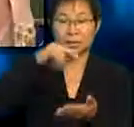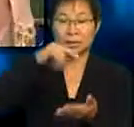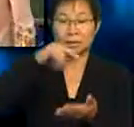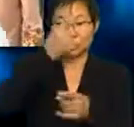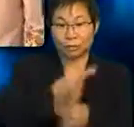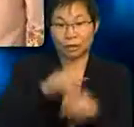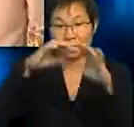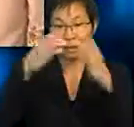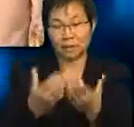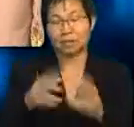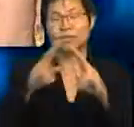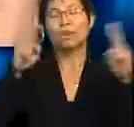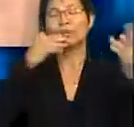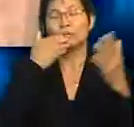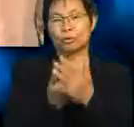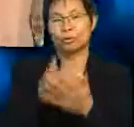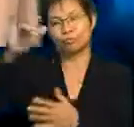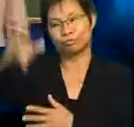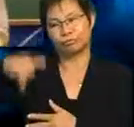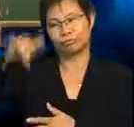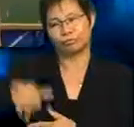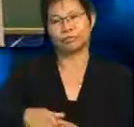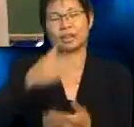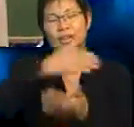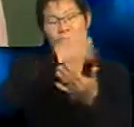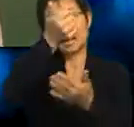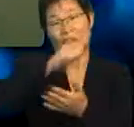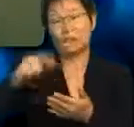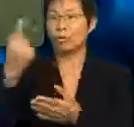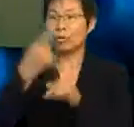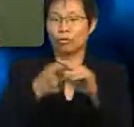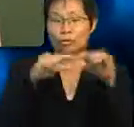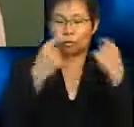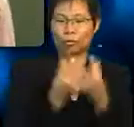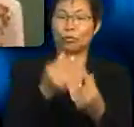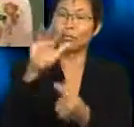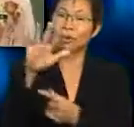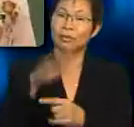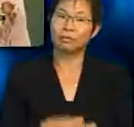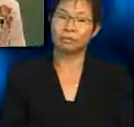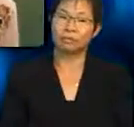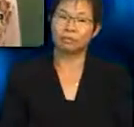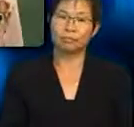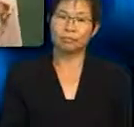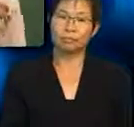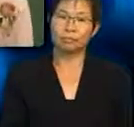Is this correct, class? Yes. Very good. Anyone from group 5?